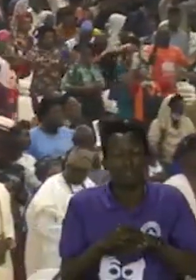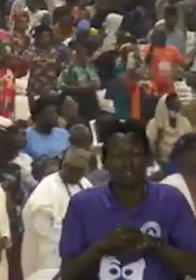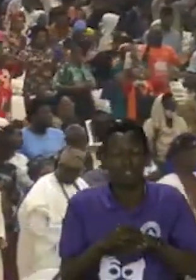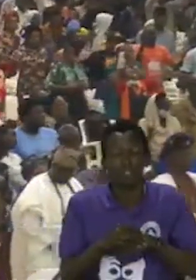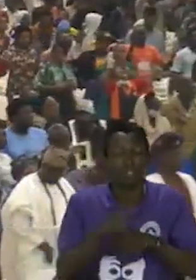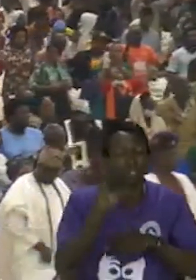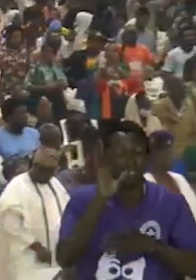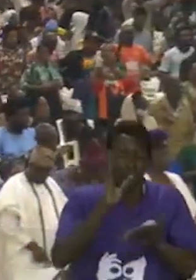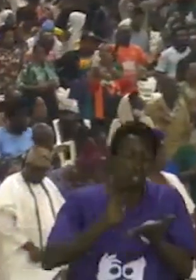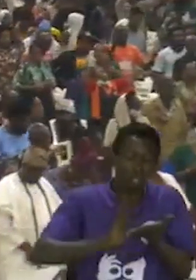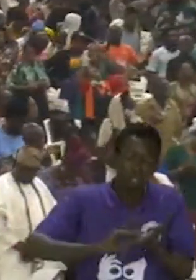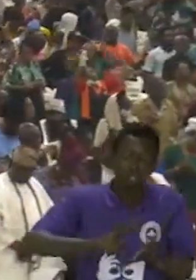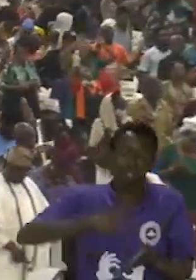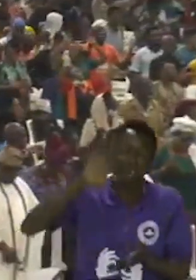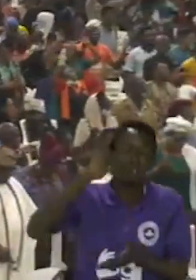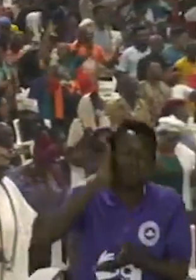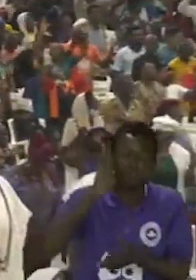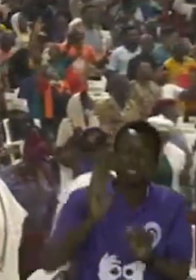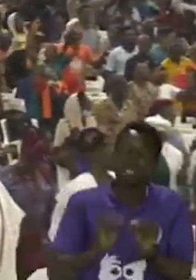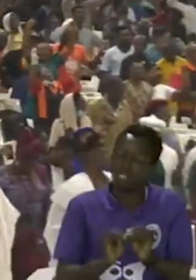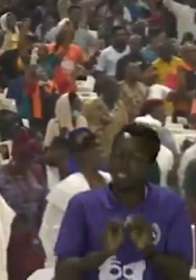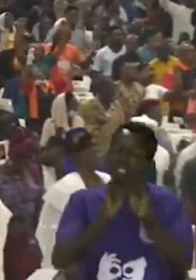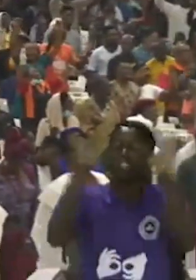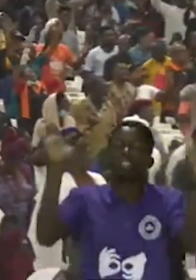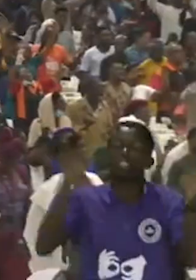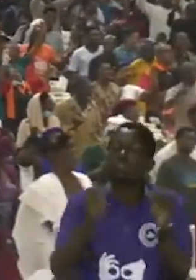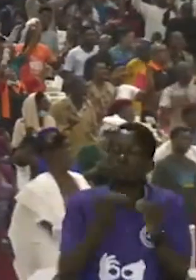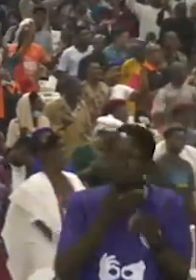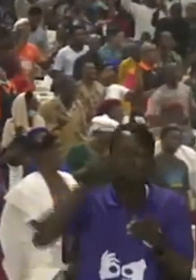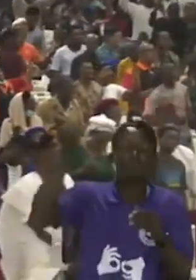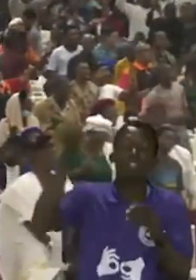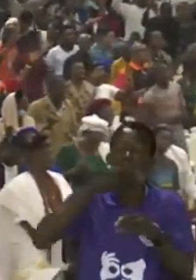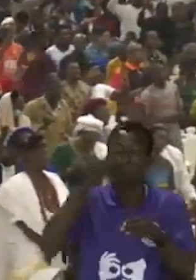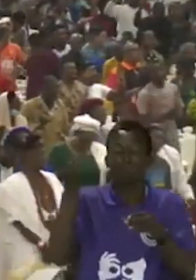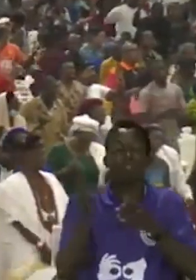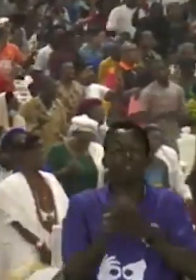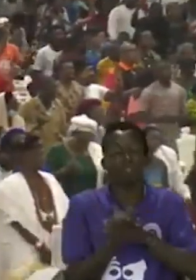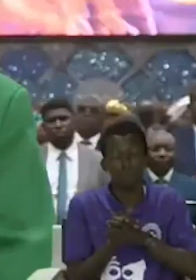Your glory will shine brighter and brighter.